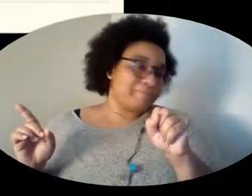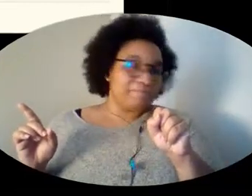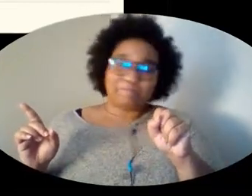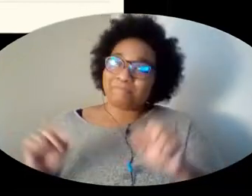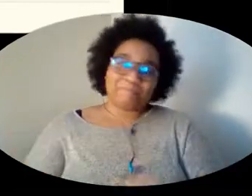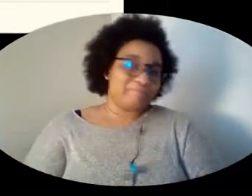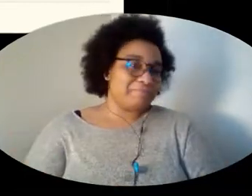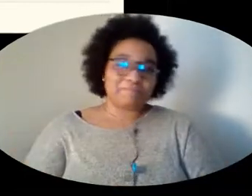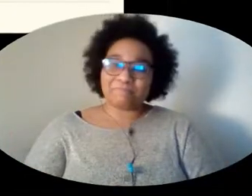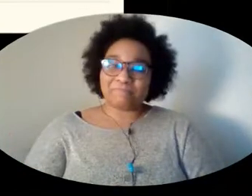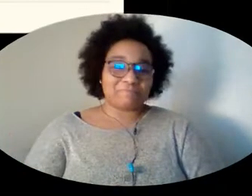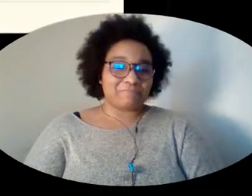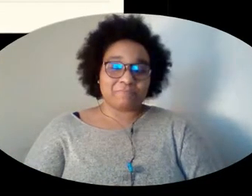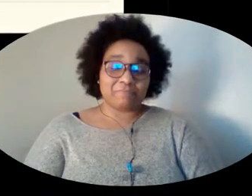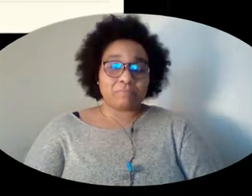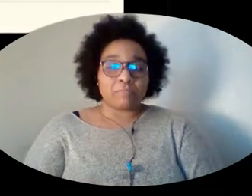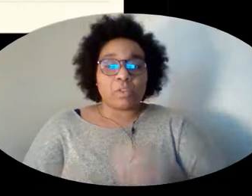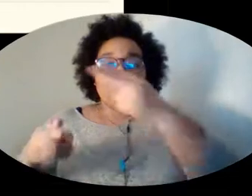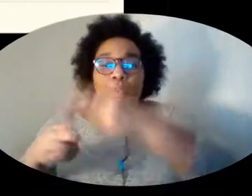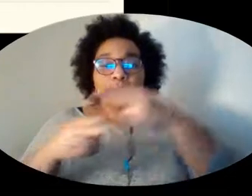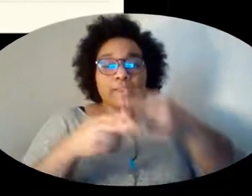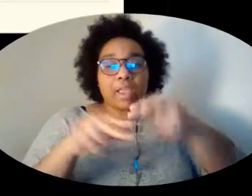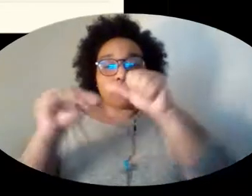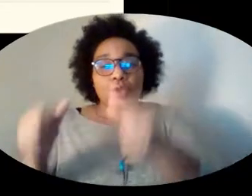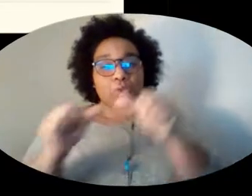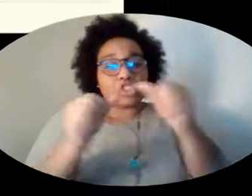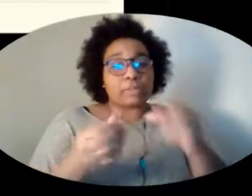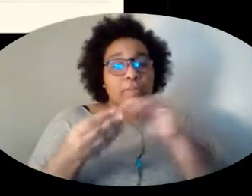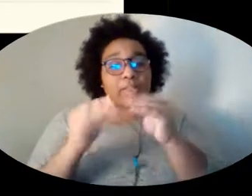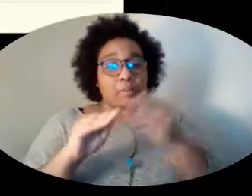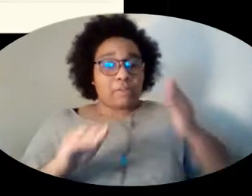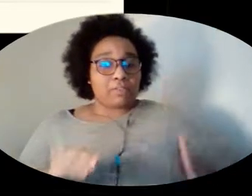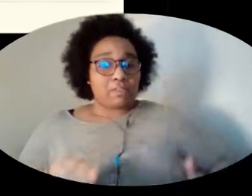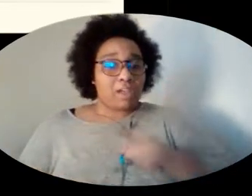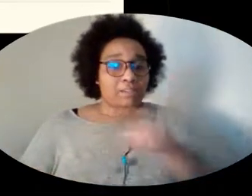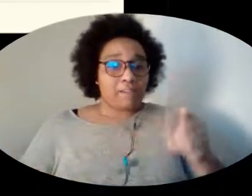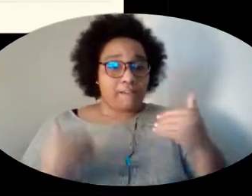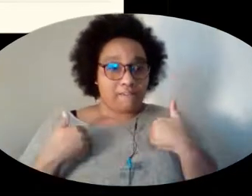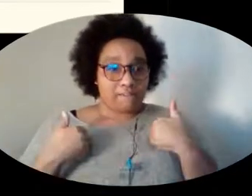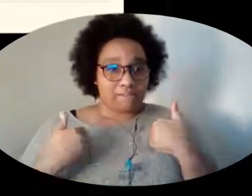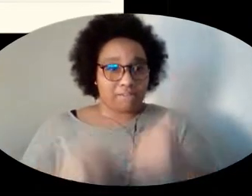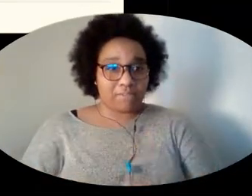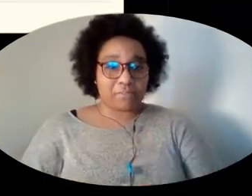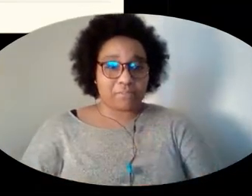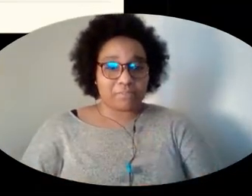either we name polygons by the number of sides they